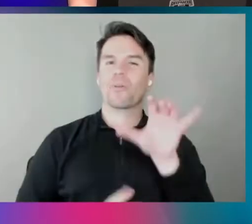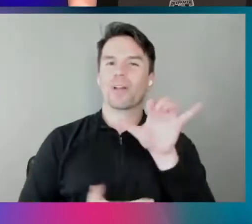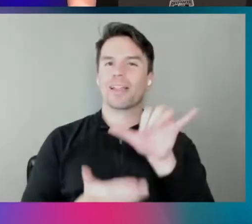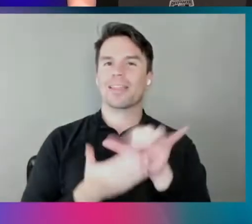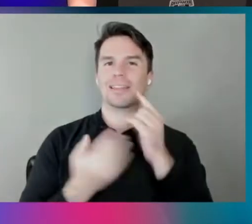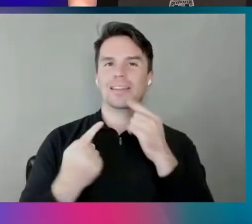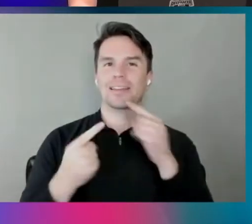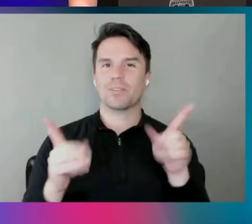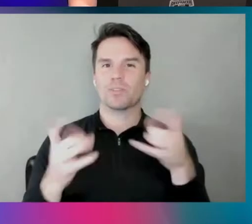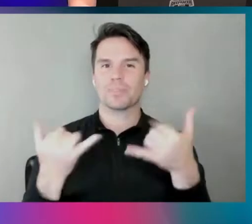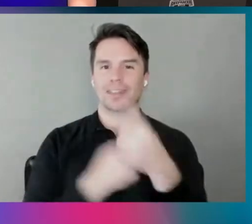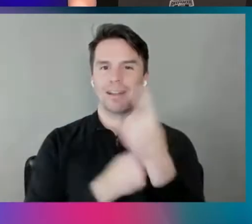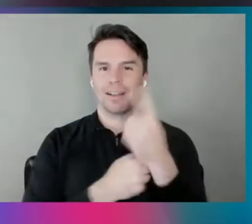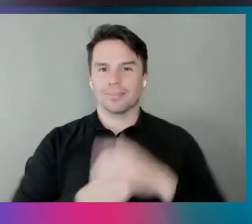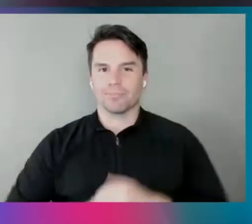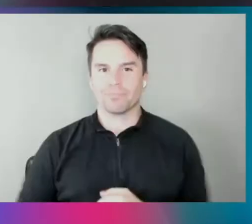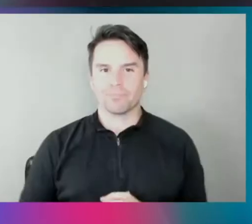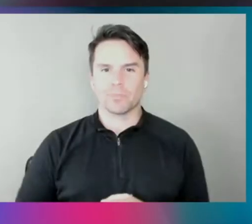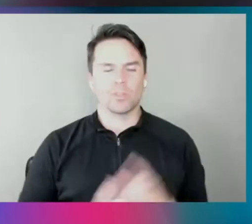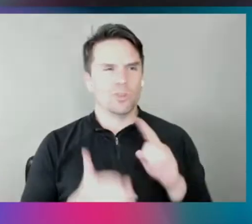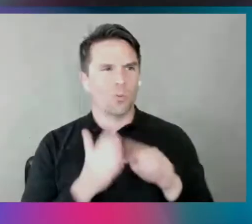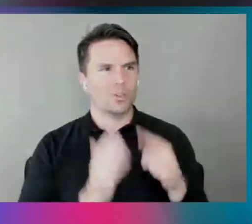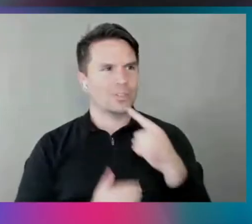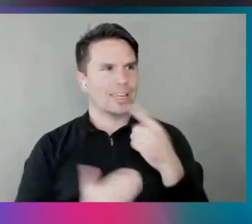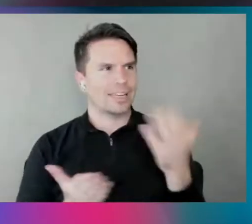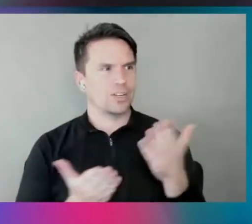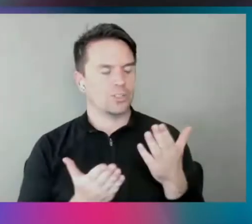could, coming at this from like not